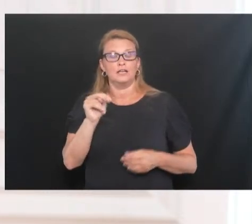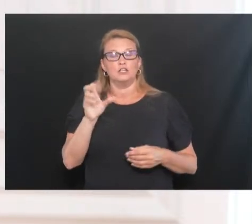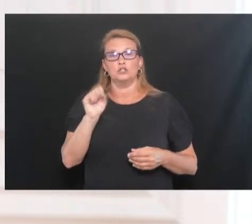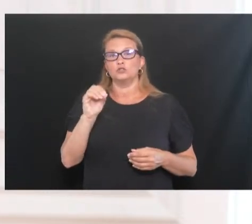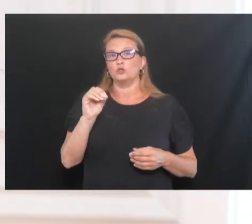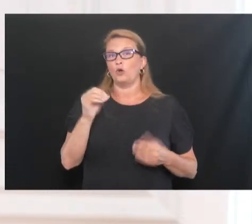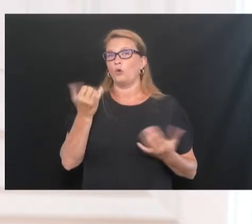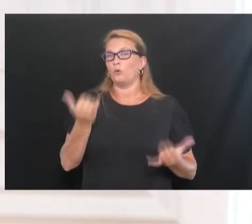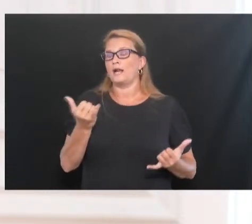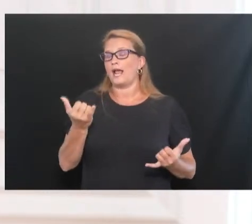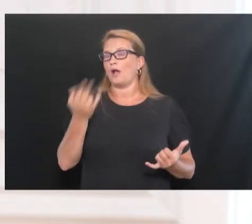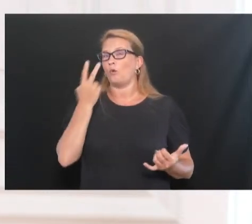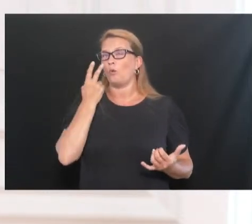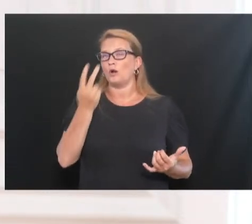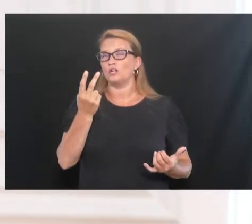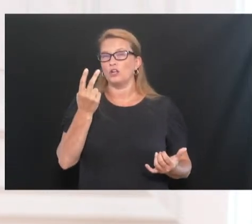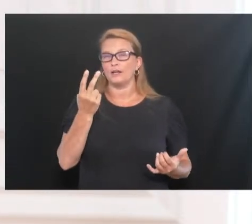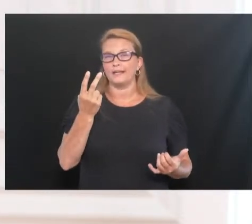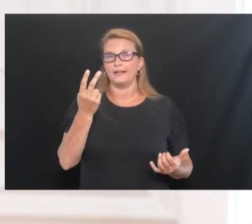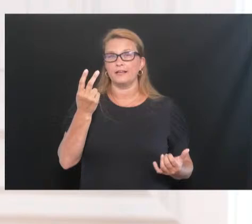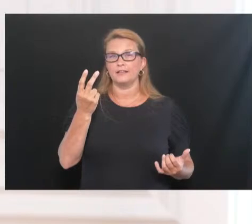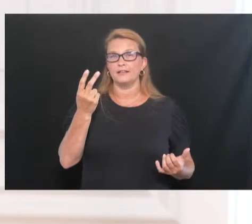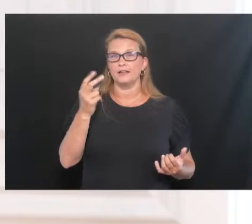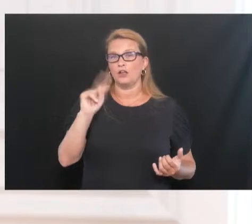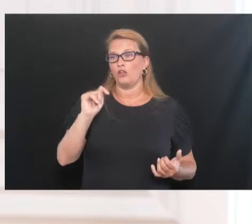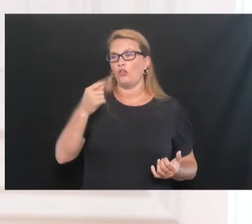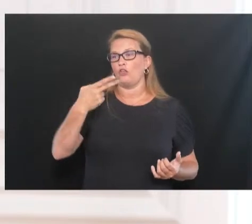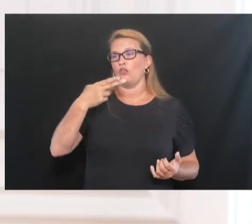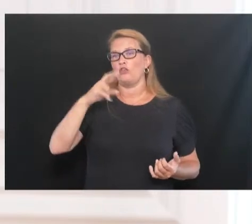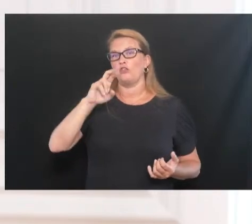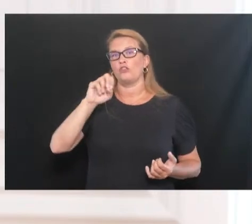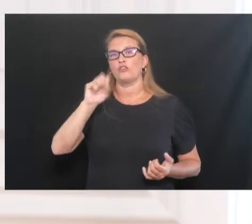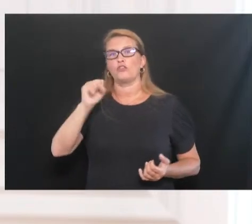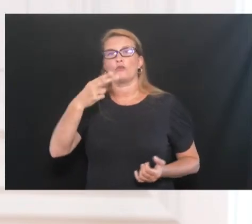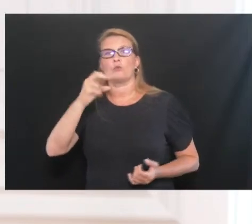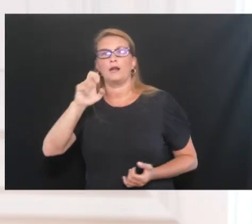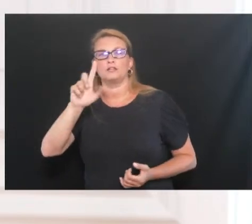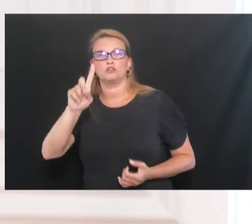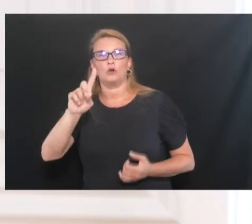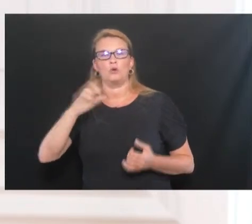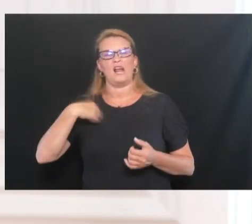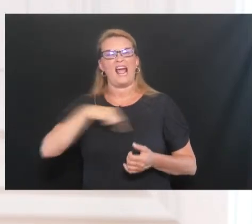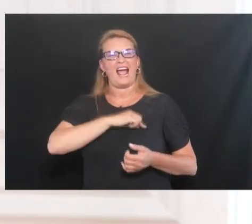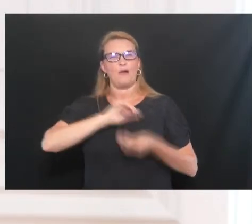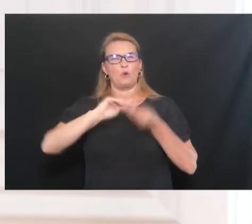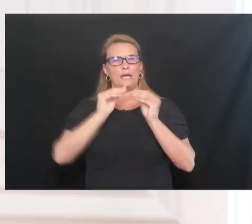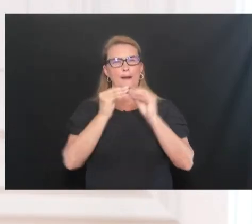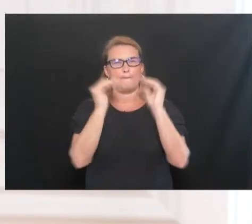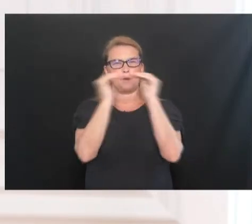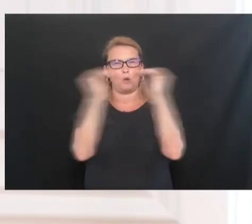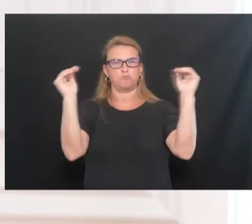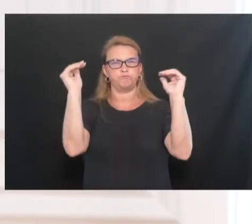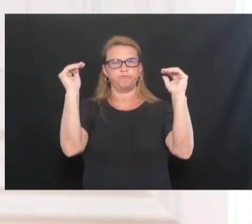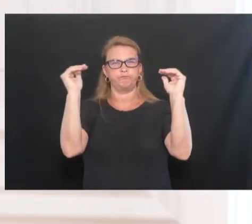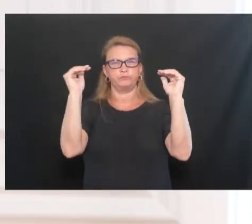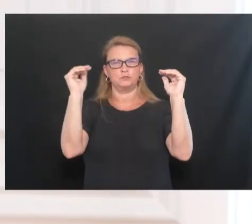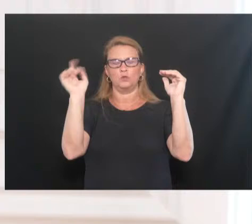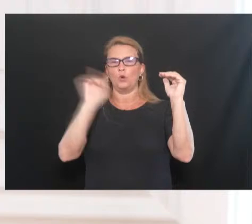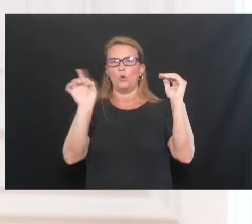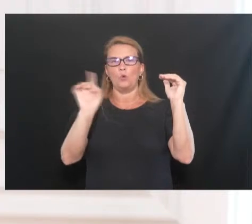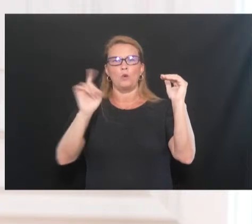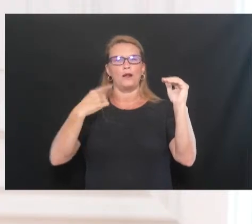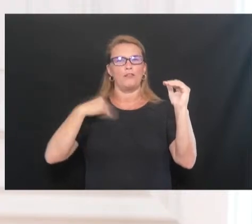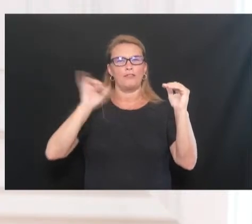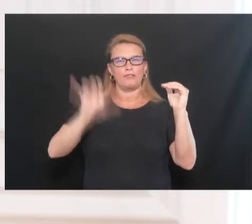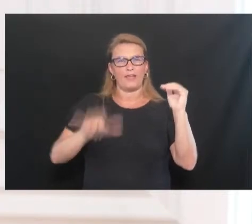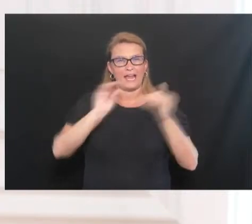for is both a threshold effect, and we will follow up with the exact numbers as we look at the